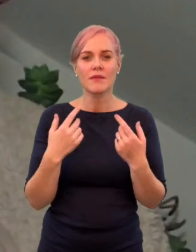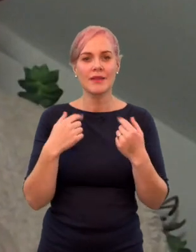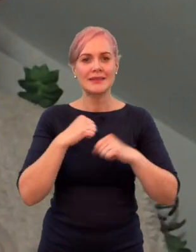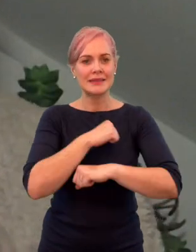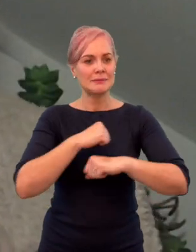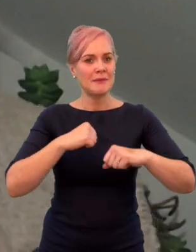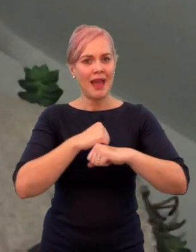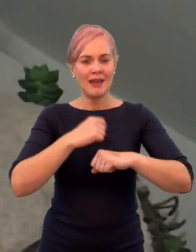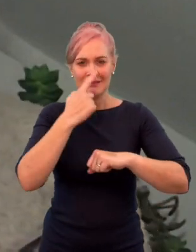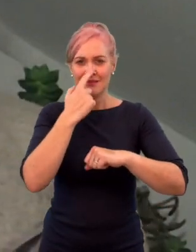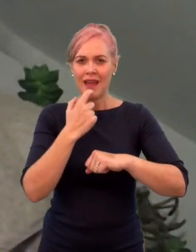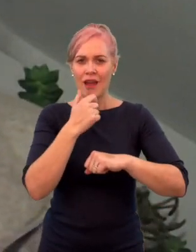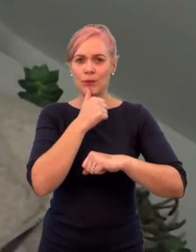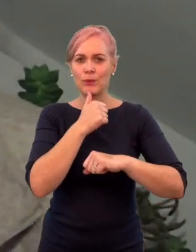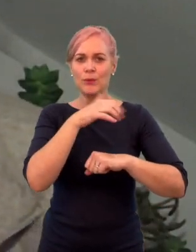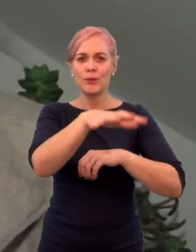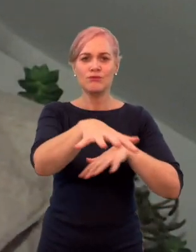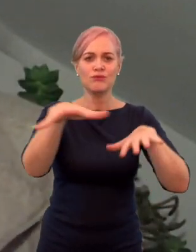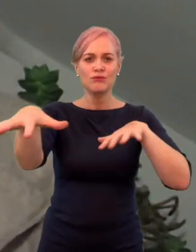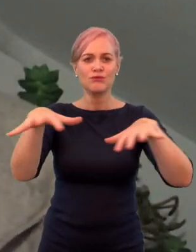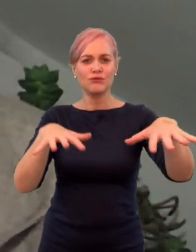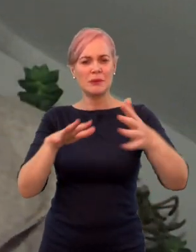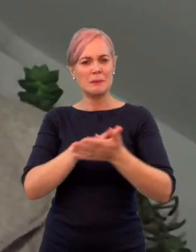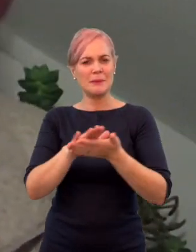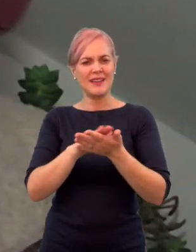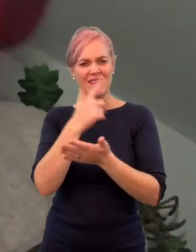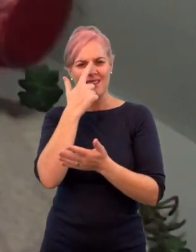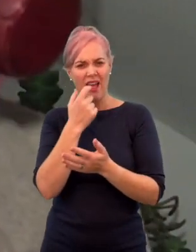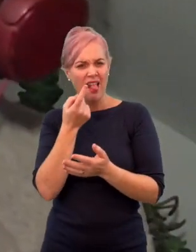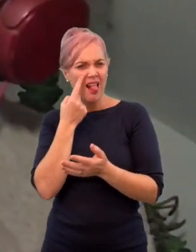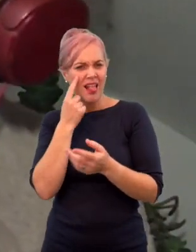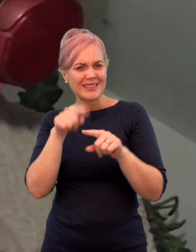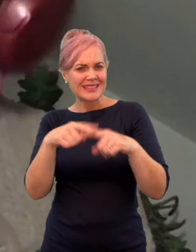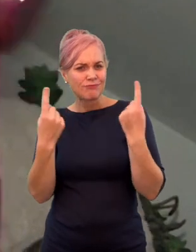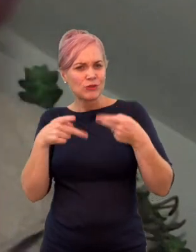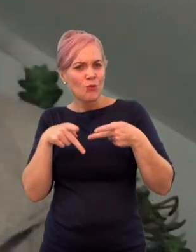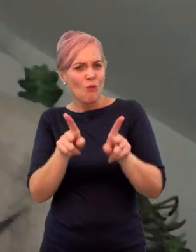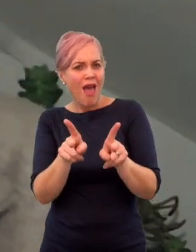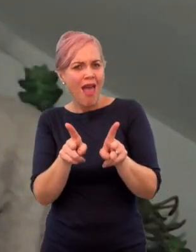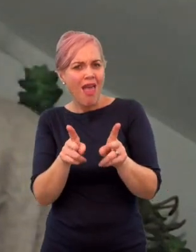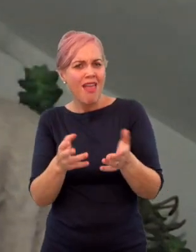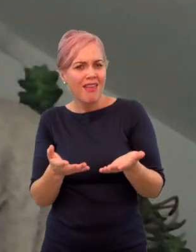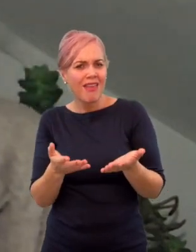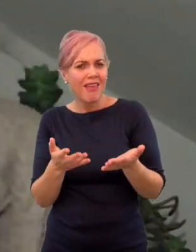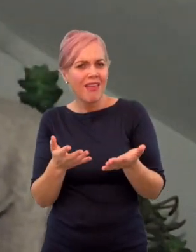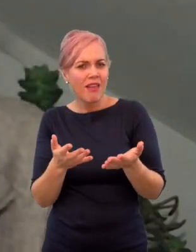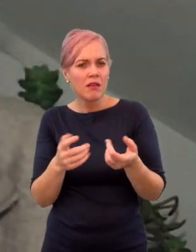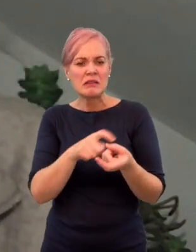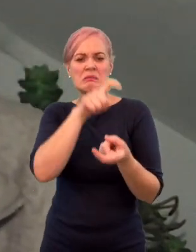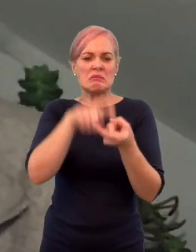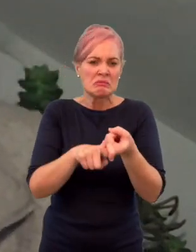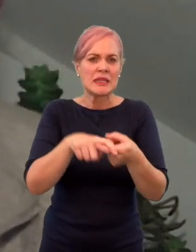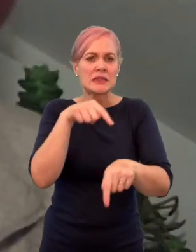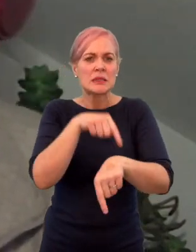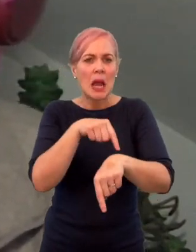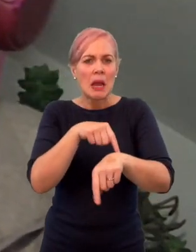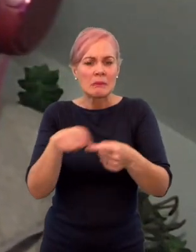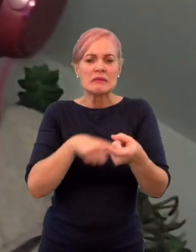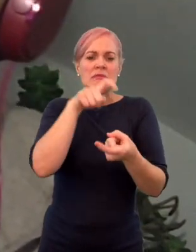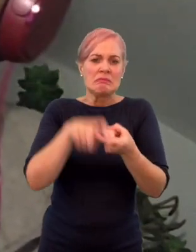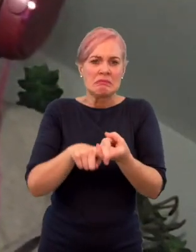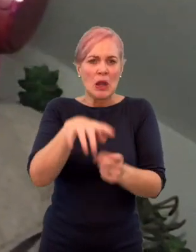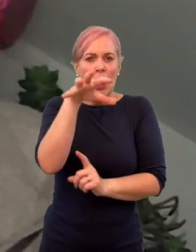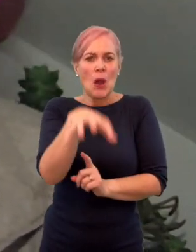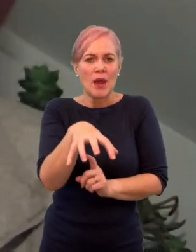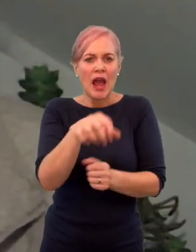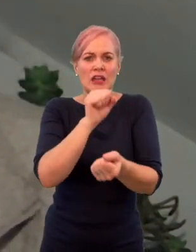allow lots of space for you to be able to approach things in a more suggestive manner. And so it's